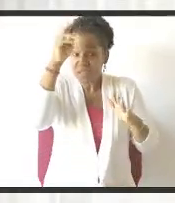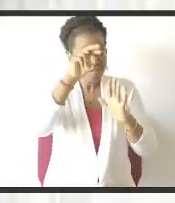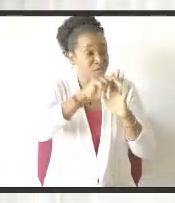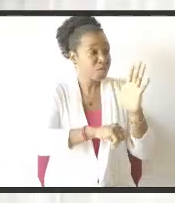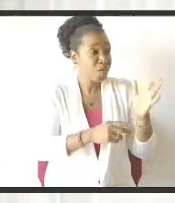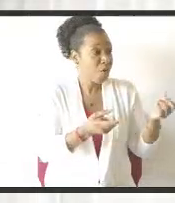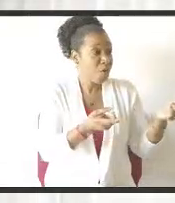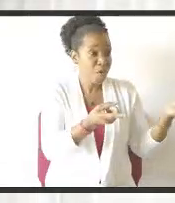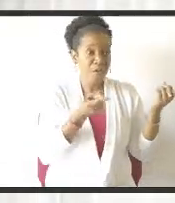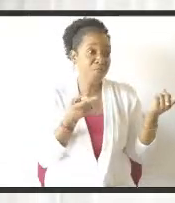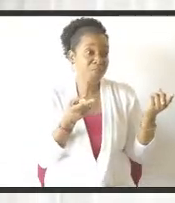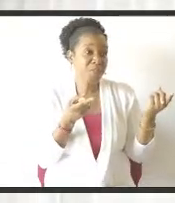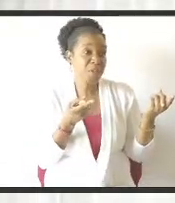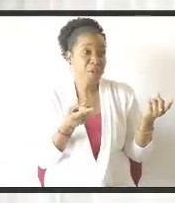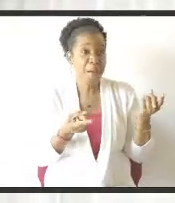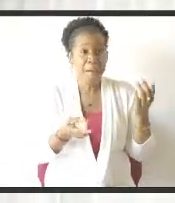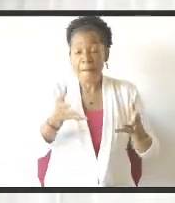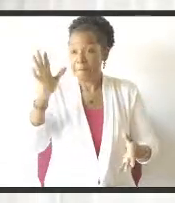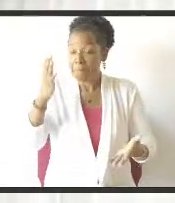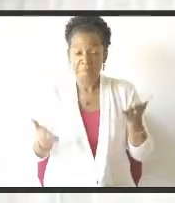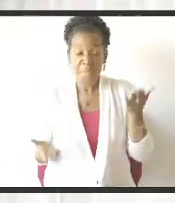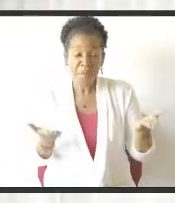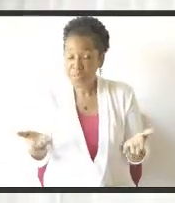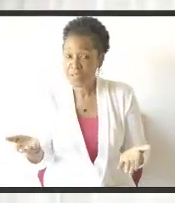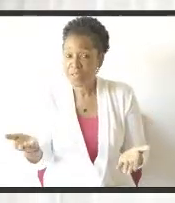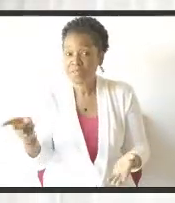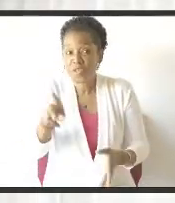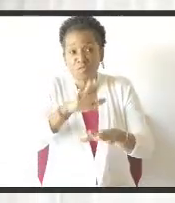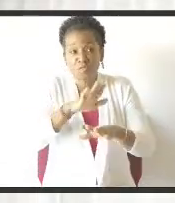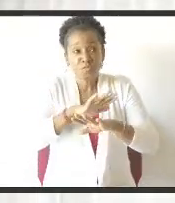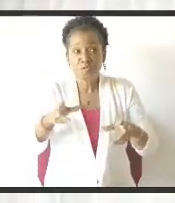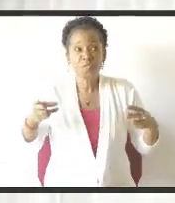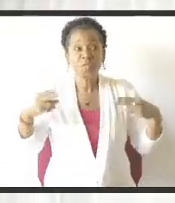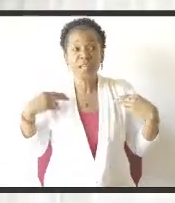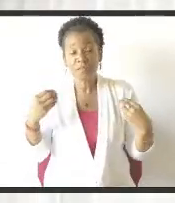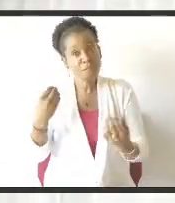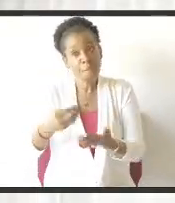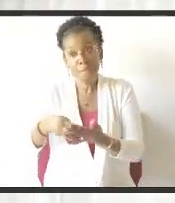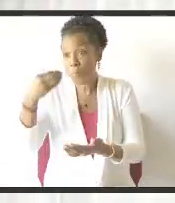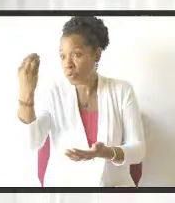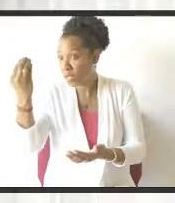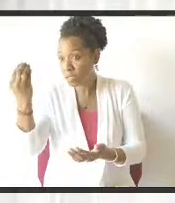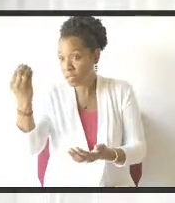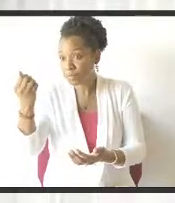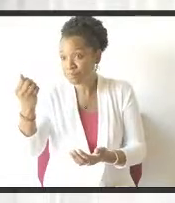who remains faithful to the end will be what? Be saved. Will be saved.